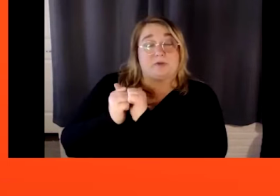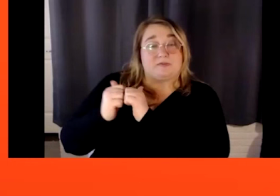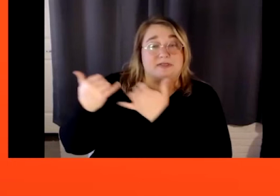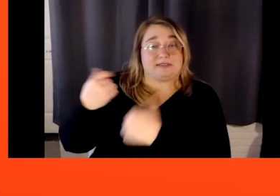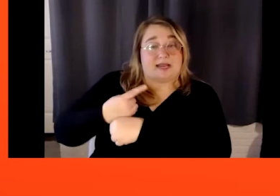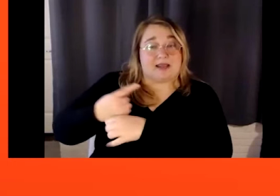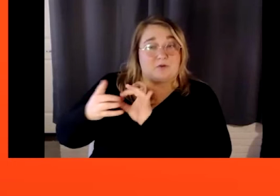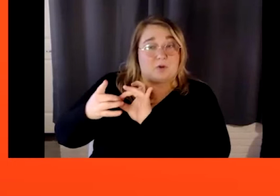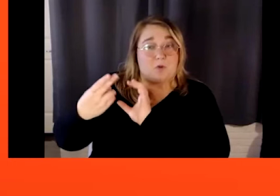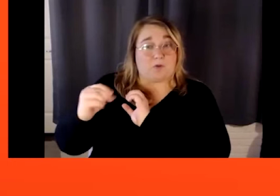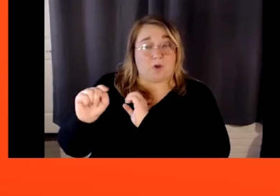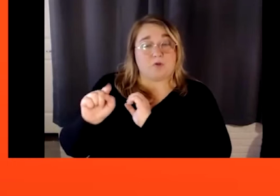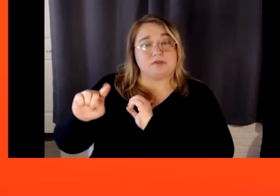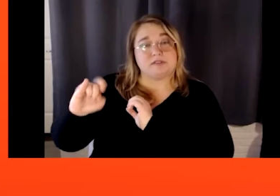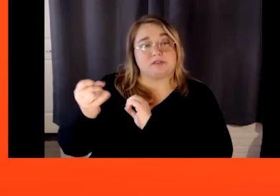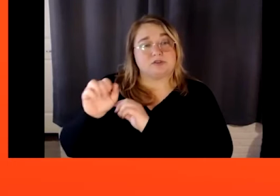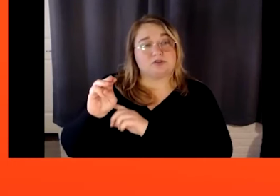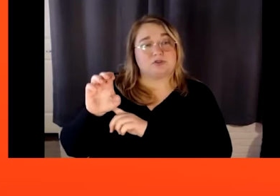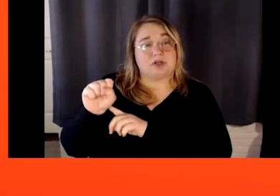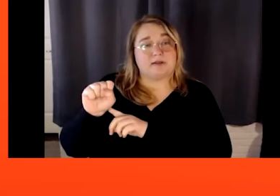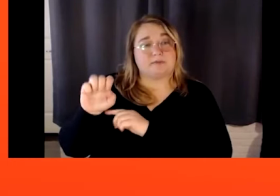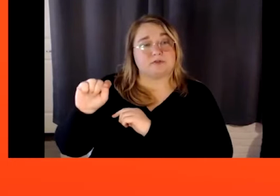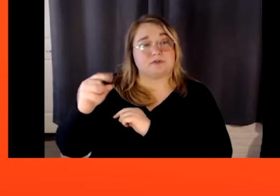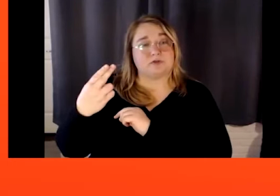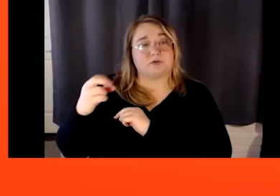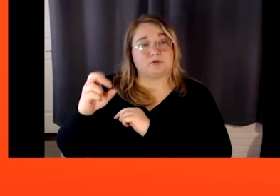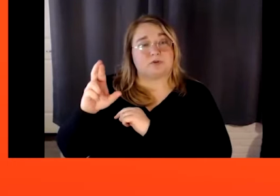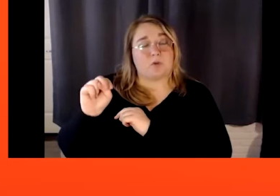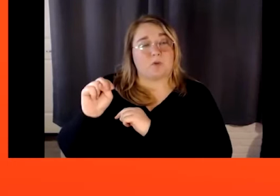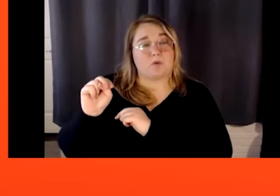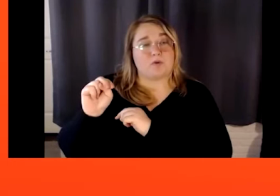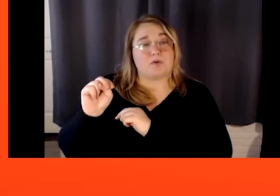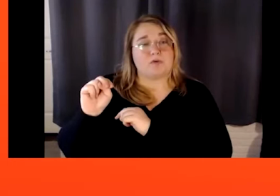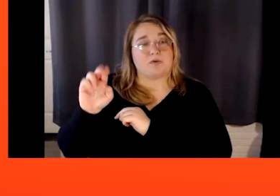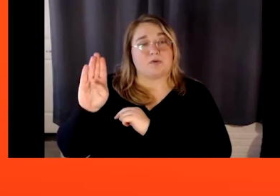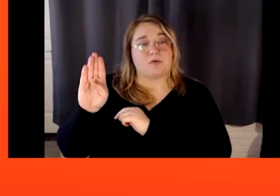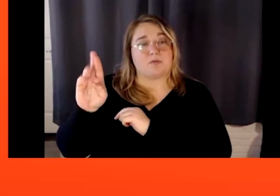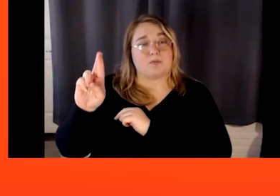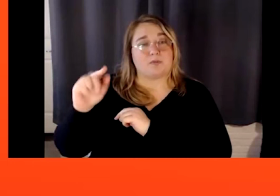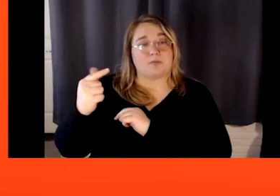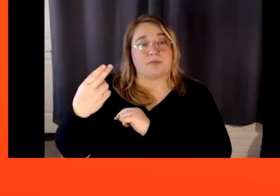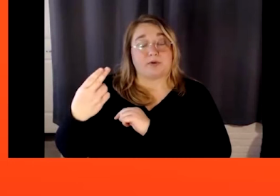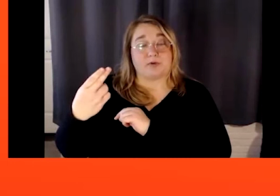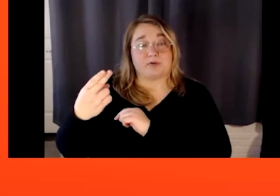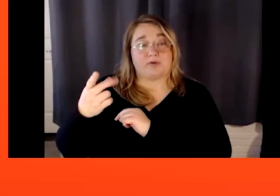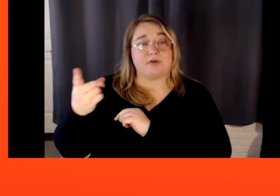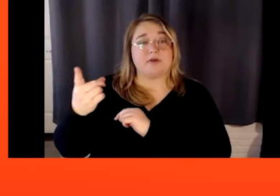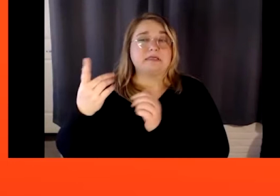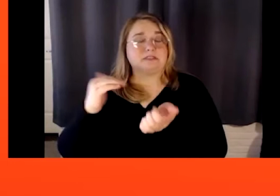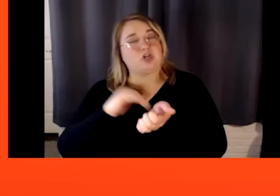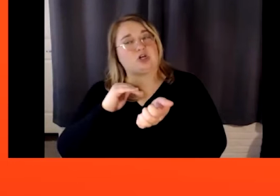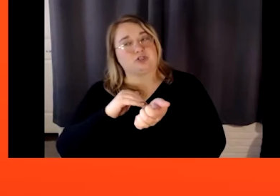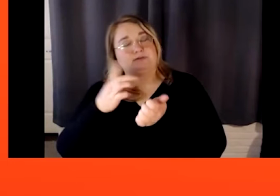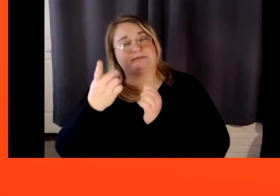James Thornburg. And did I say that right? Thornburg, yeah. Yep, sure is. Doctor.